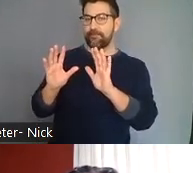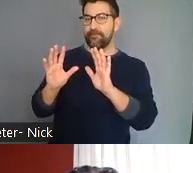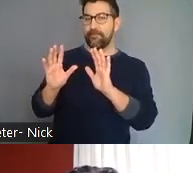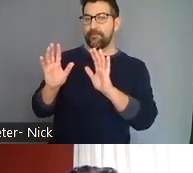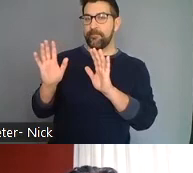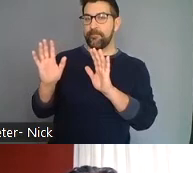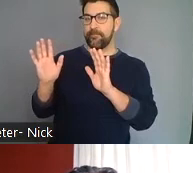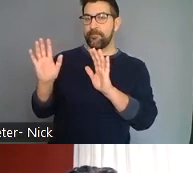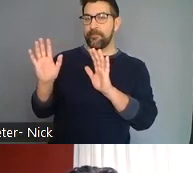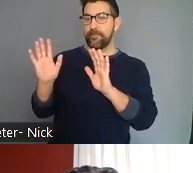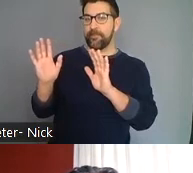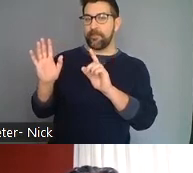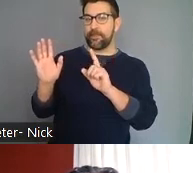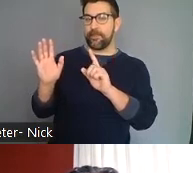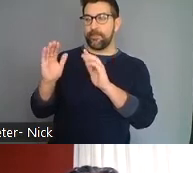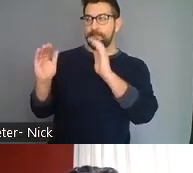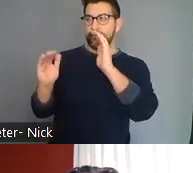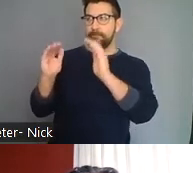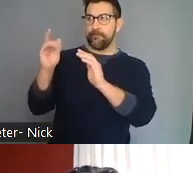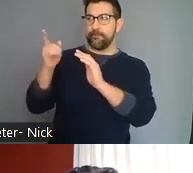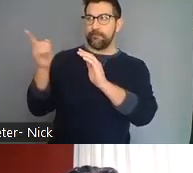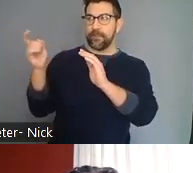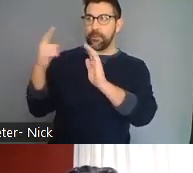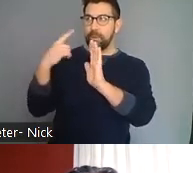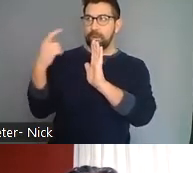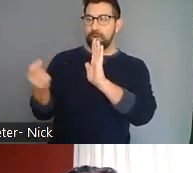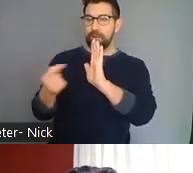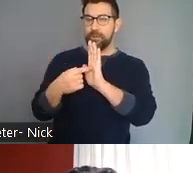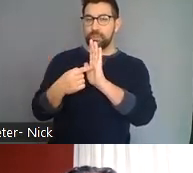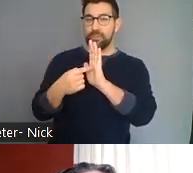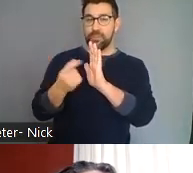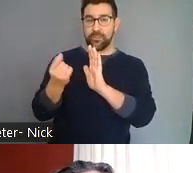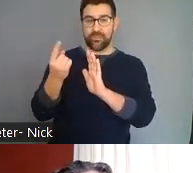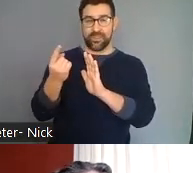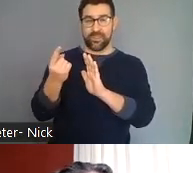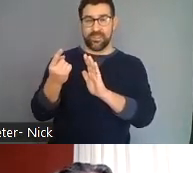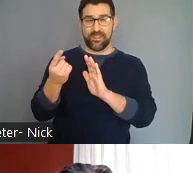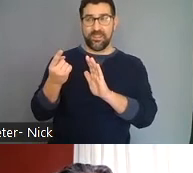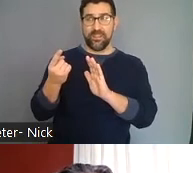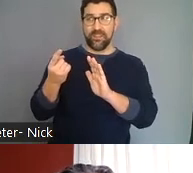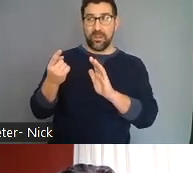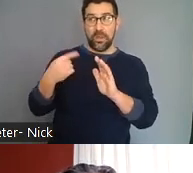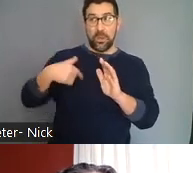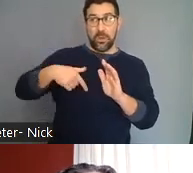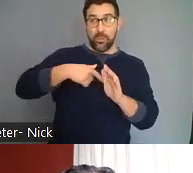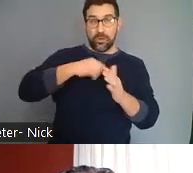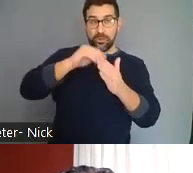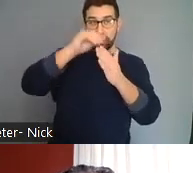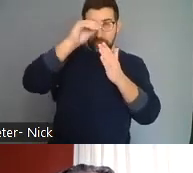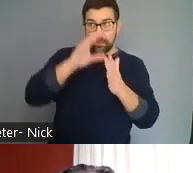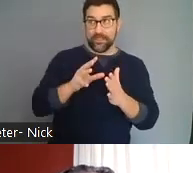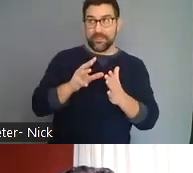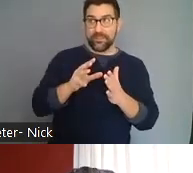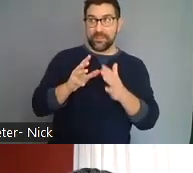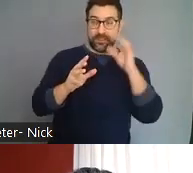that adults also need to acknowledge that at the end of the day, we're students and we might not be